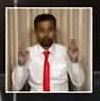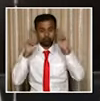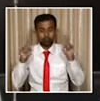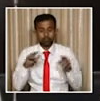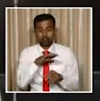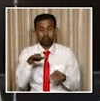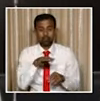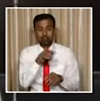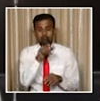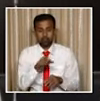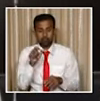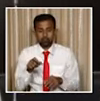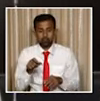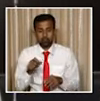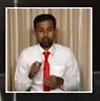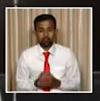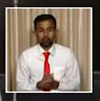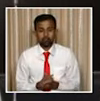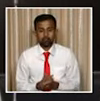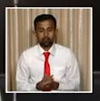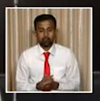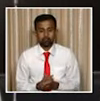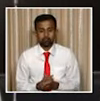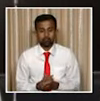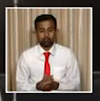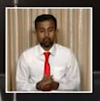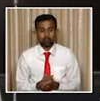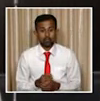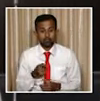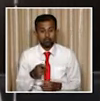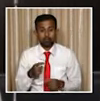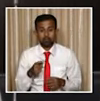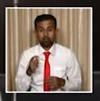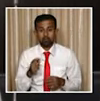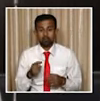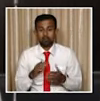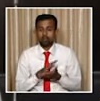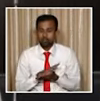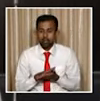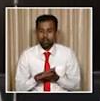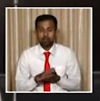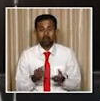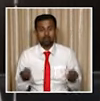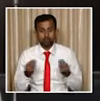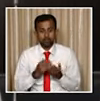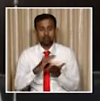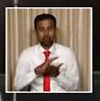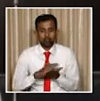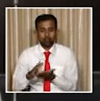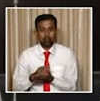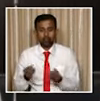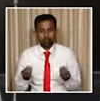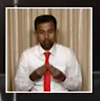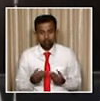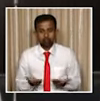seek peace in the world, to swiftly act by taking necessary steps to be imposed on Israel to stop